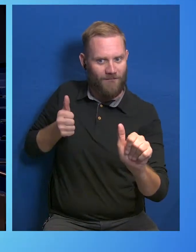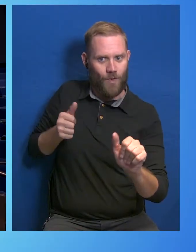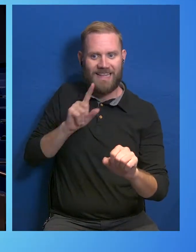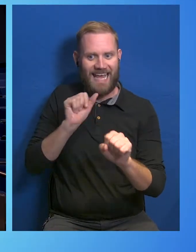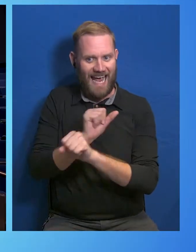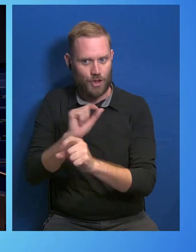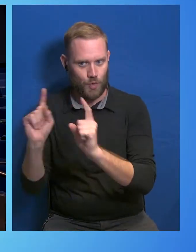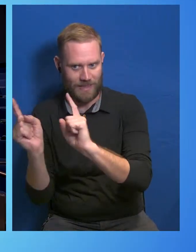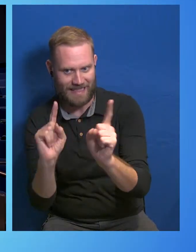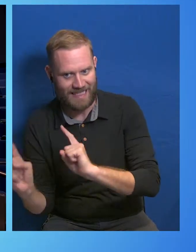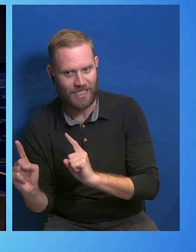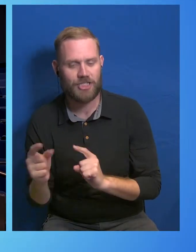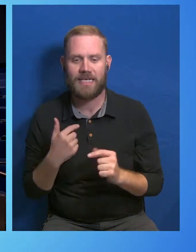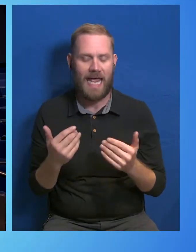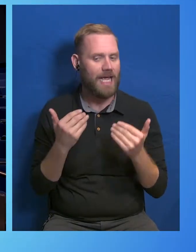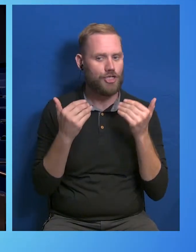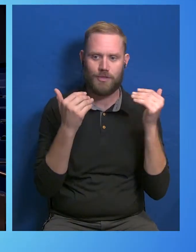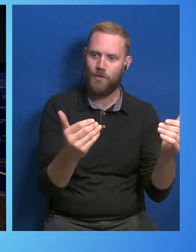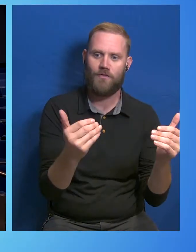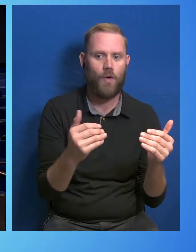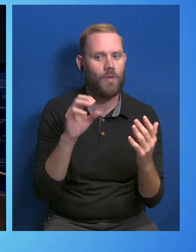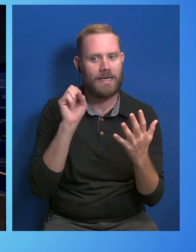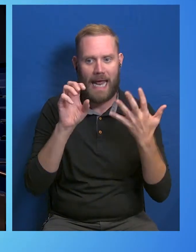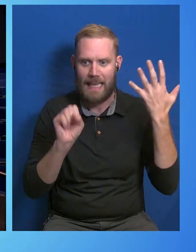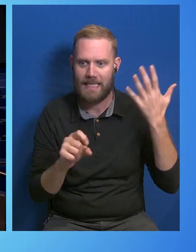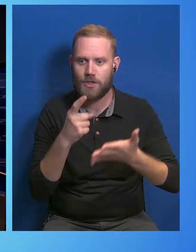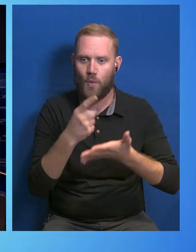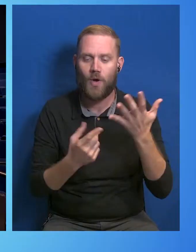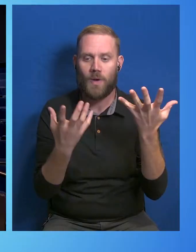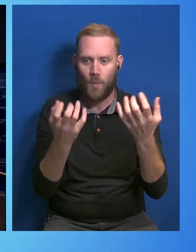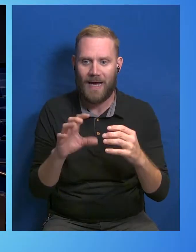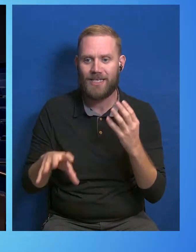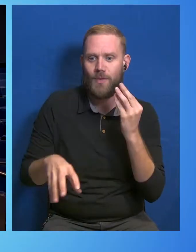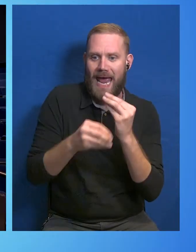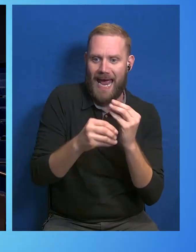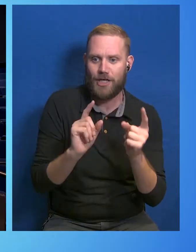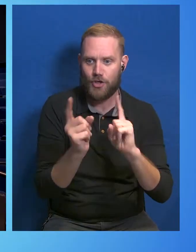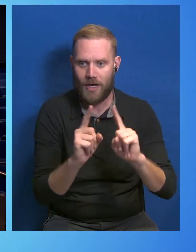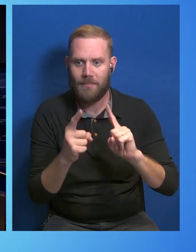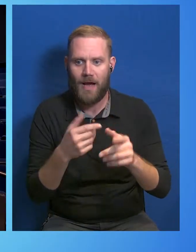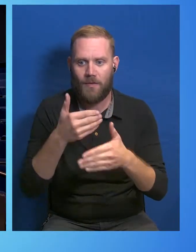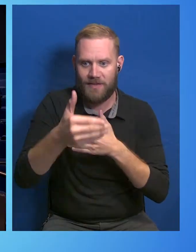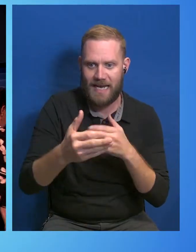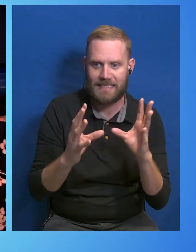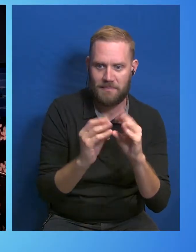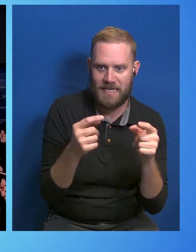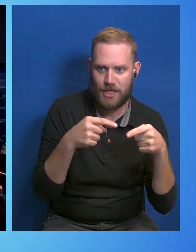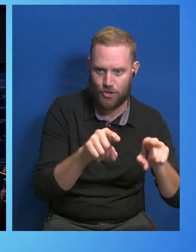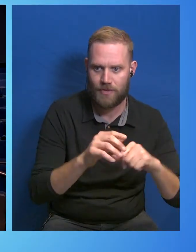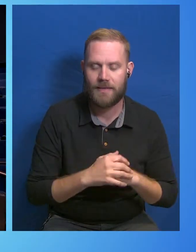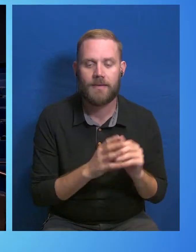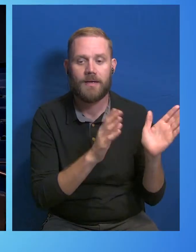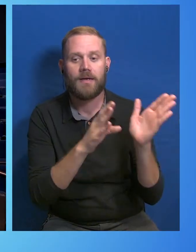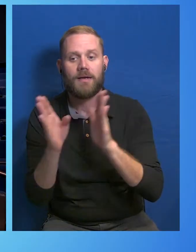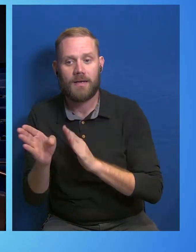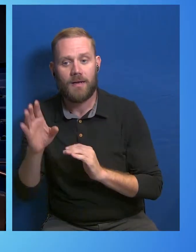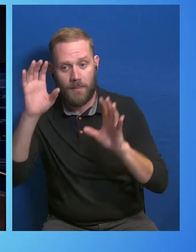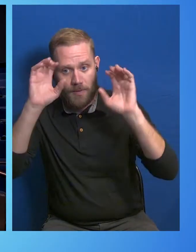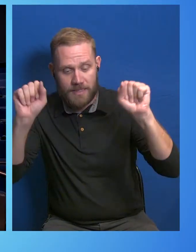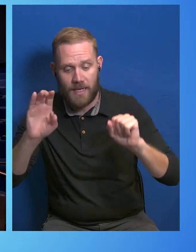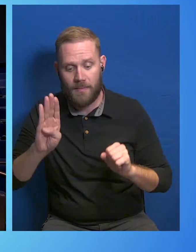discussion and just move and list what we want to be put on the next agenda. Okay, thank you. This is Board Member Buchanan.